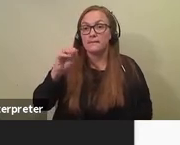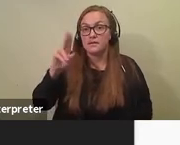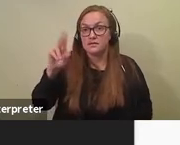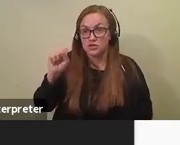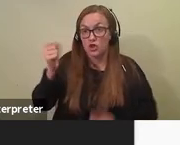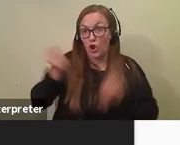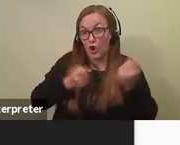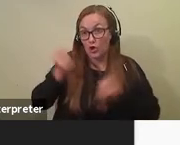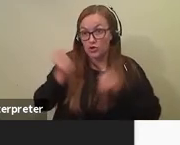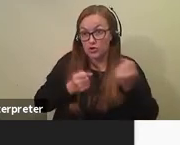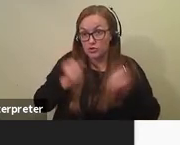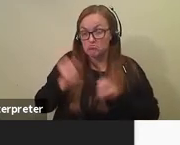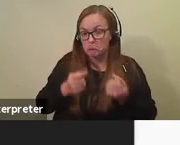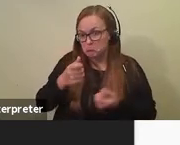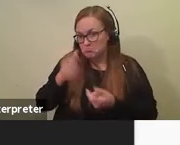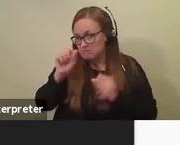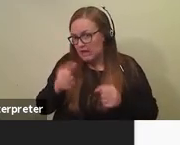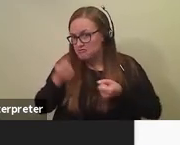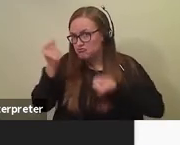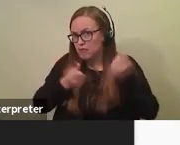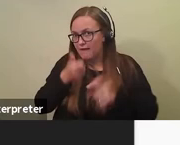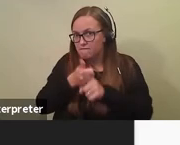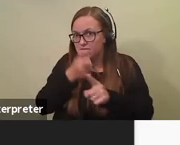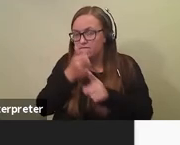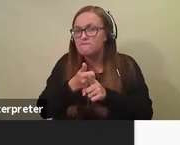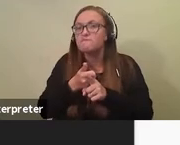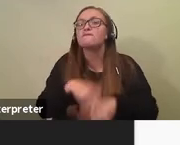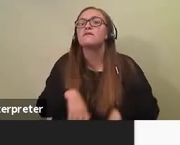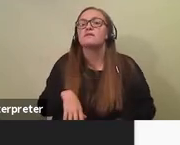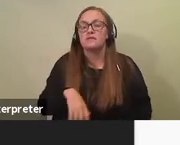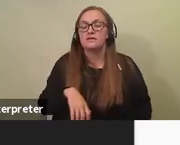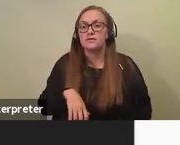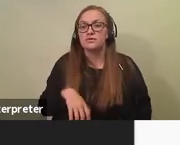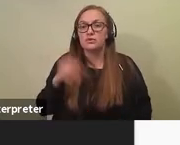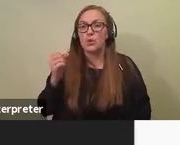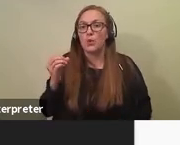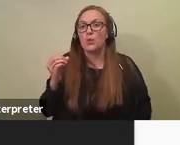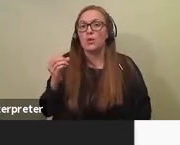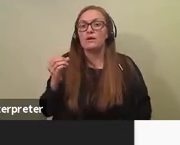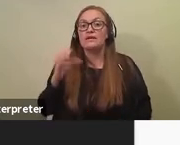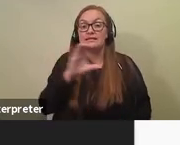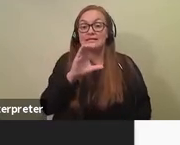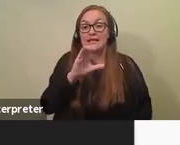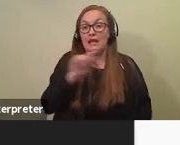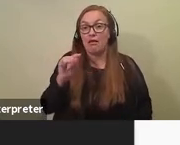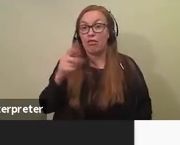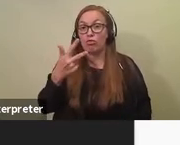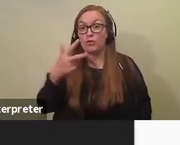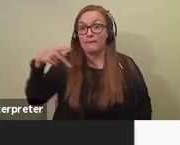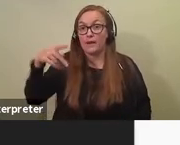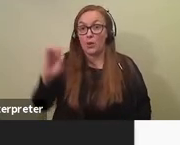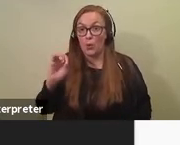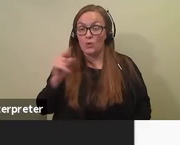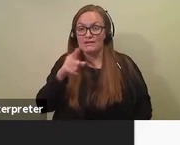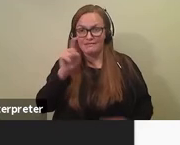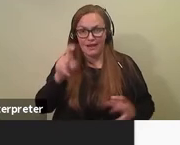autonomous car as, you know, a robot that's trying to imitate a human driver. And in the same way that C-3PO has to make these